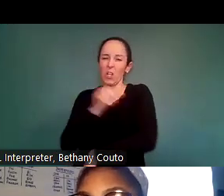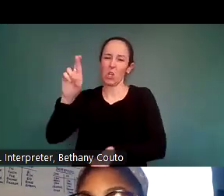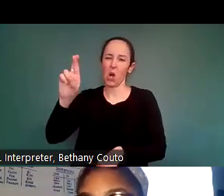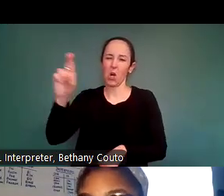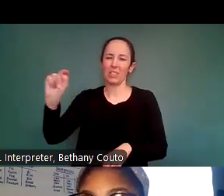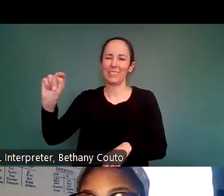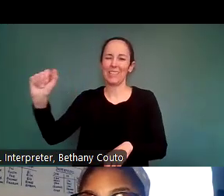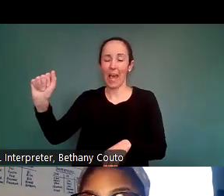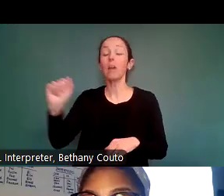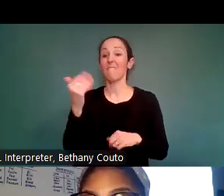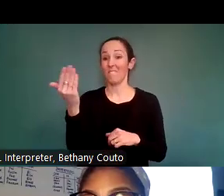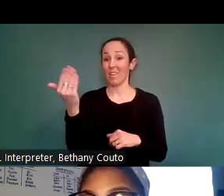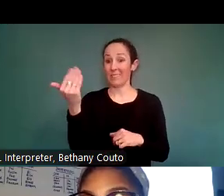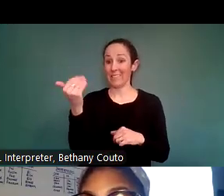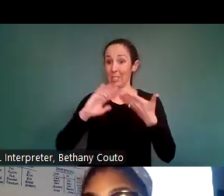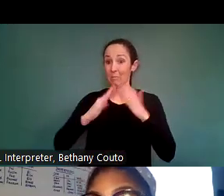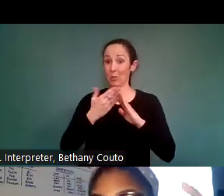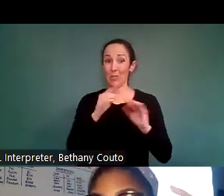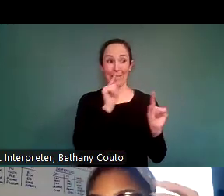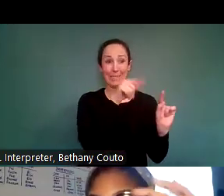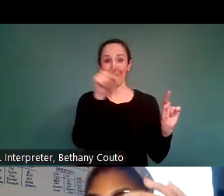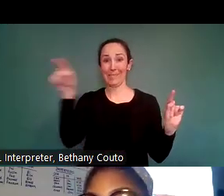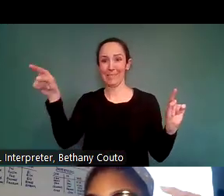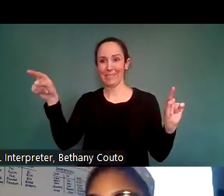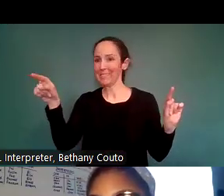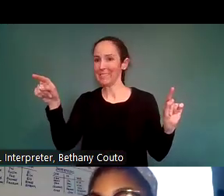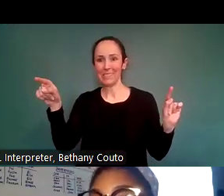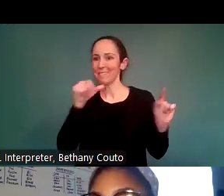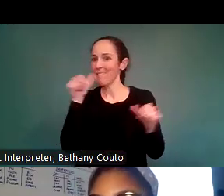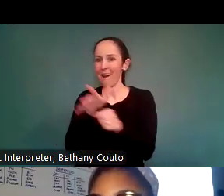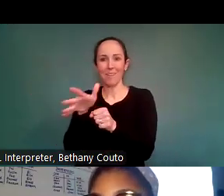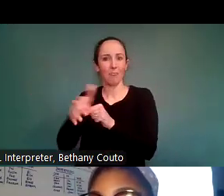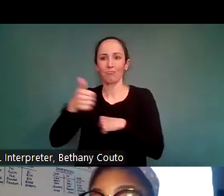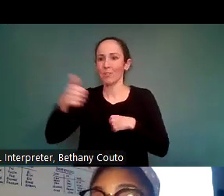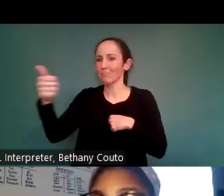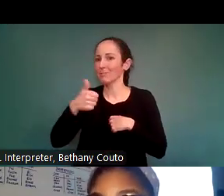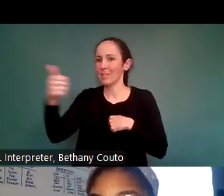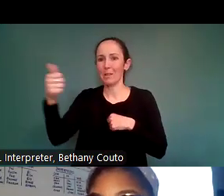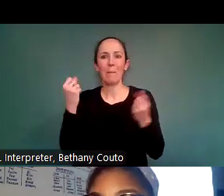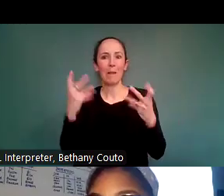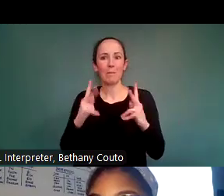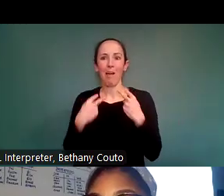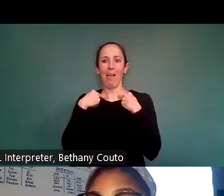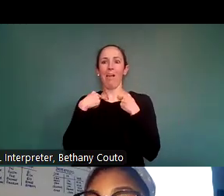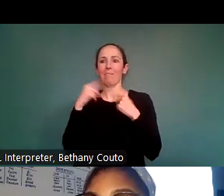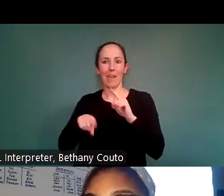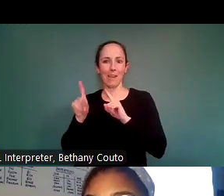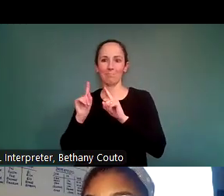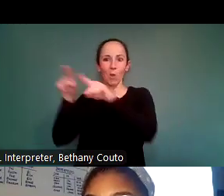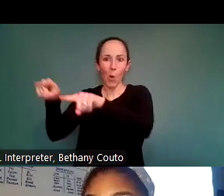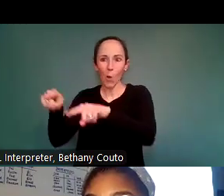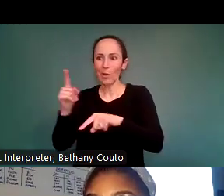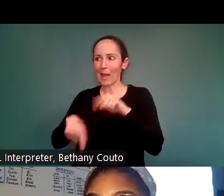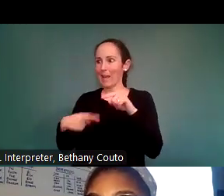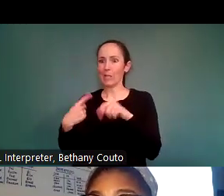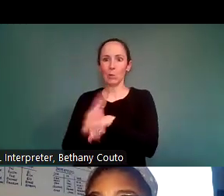in transportation. And so using data really helped us to be able to communicate that with decision makers. We were also able